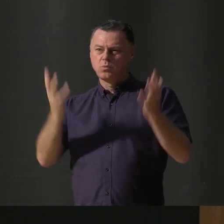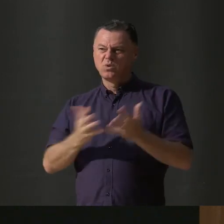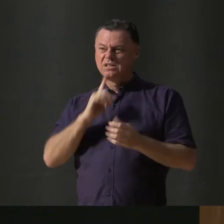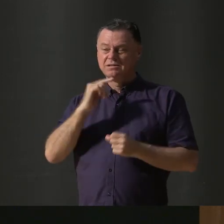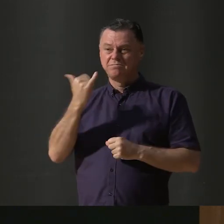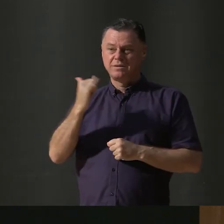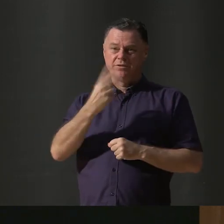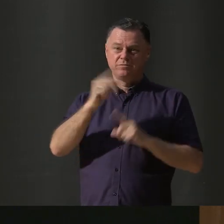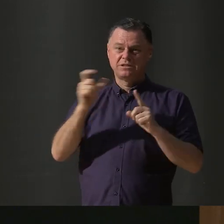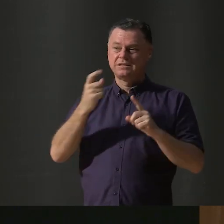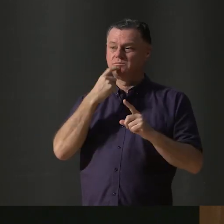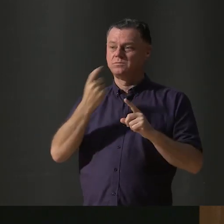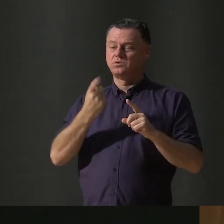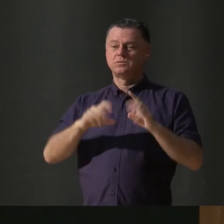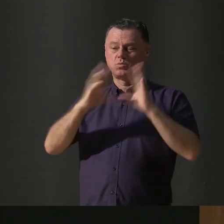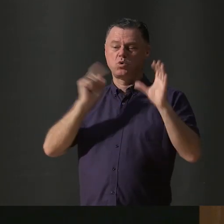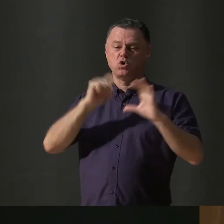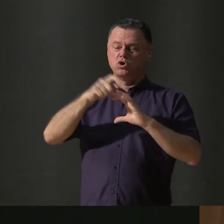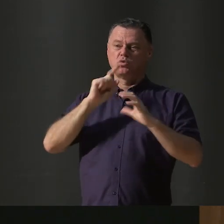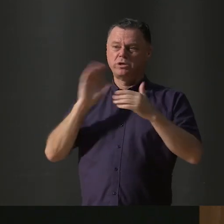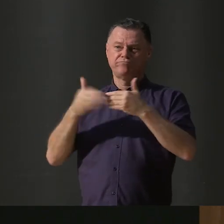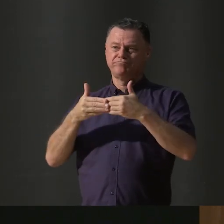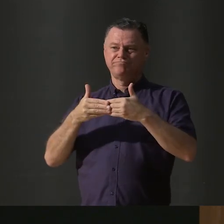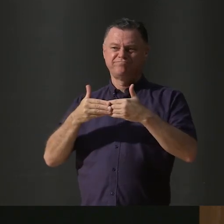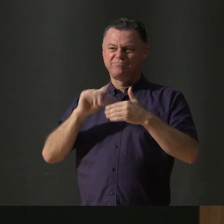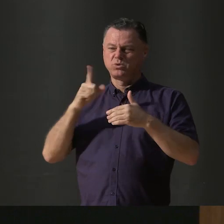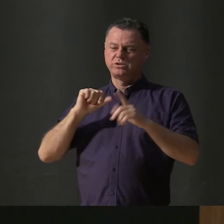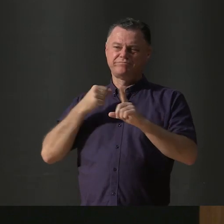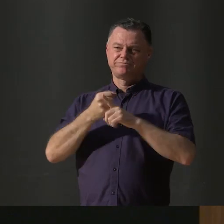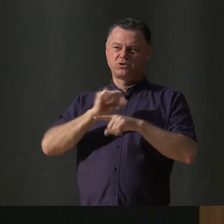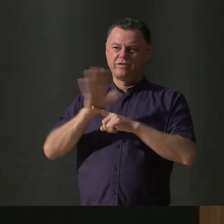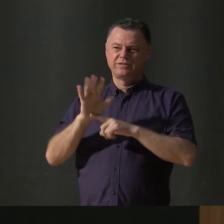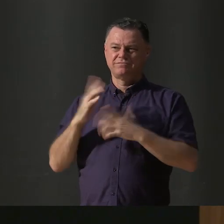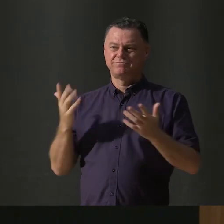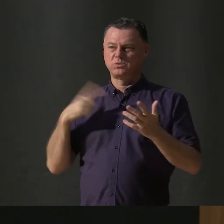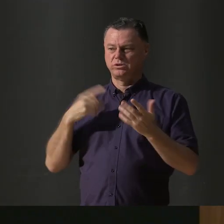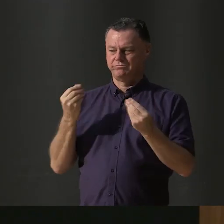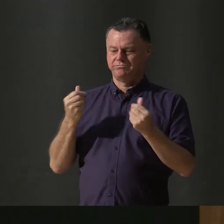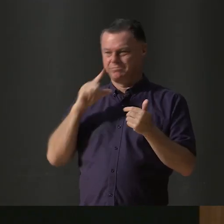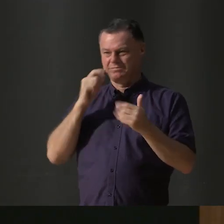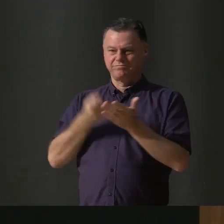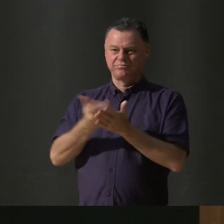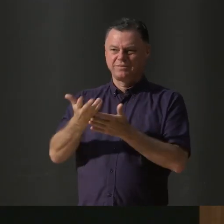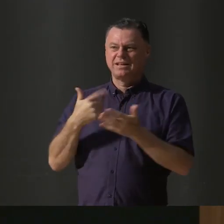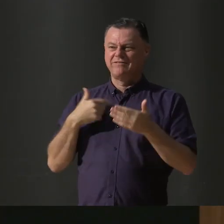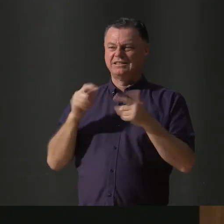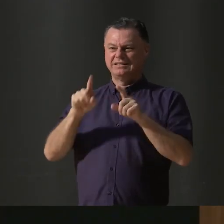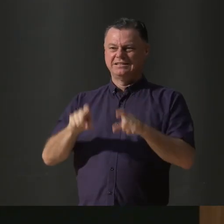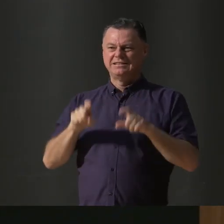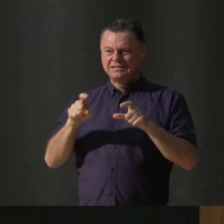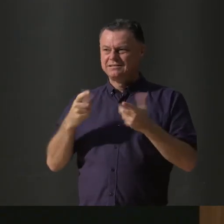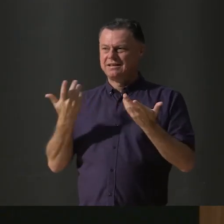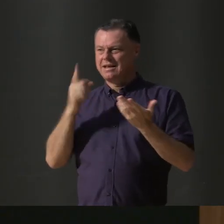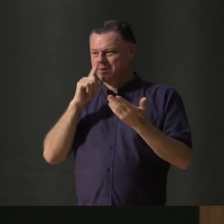never reopen as a result of its ongoing effects. Without audiences able to physically visit, they've needed to seek out